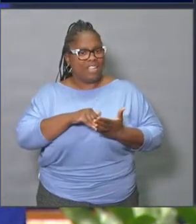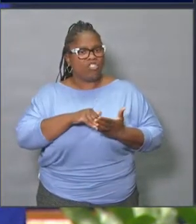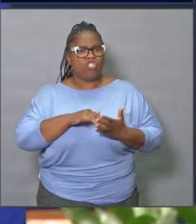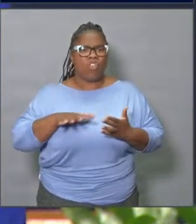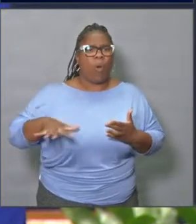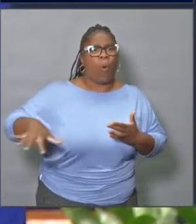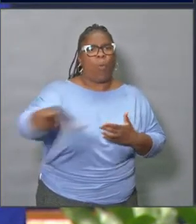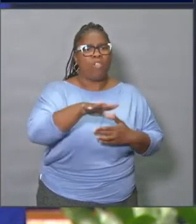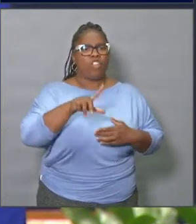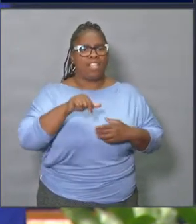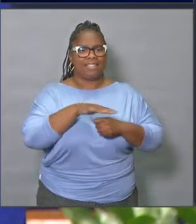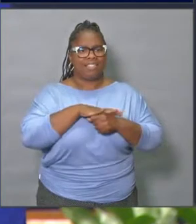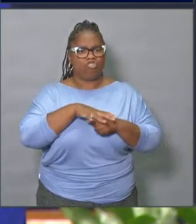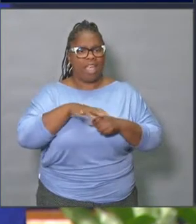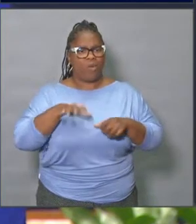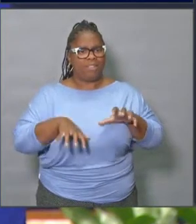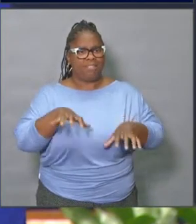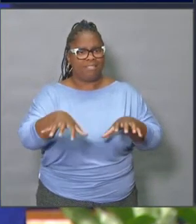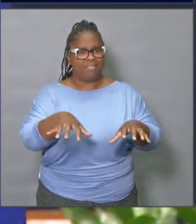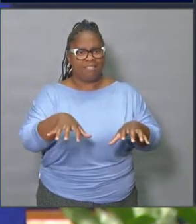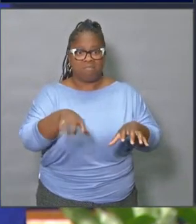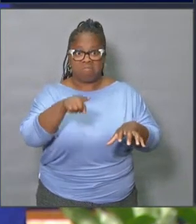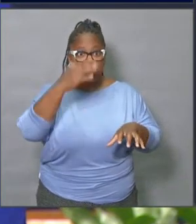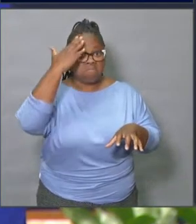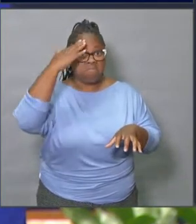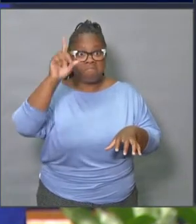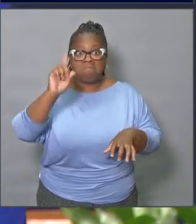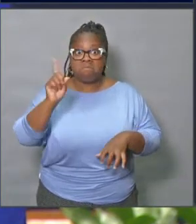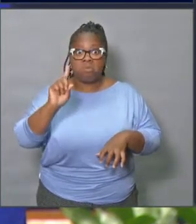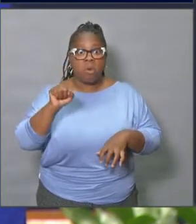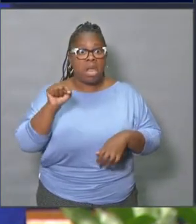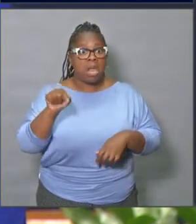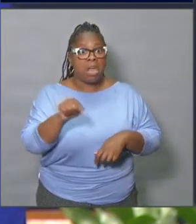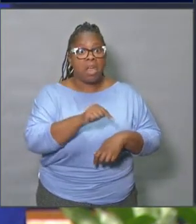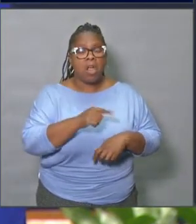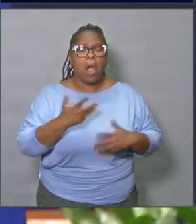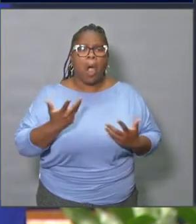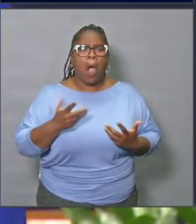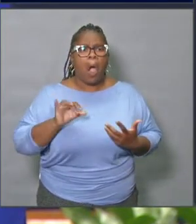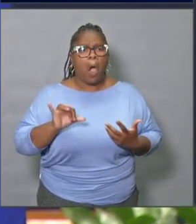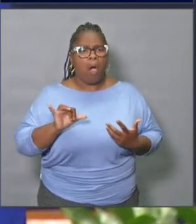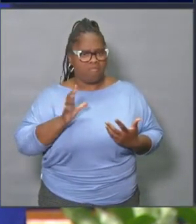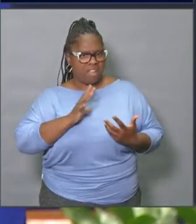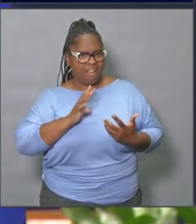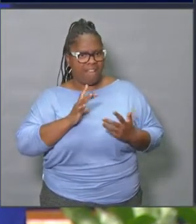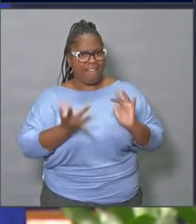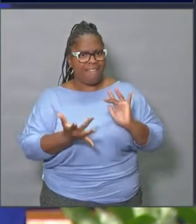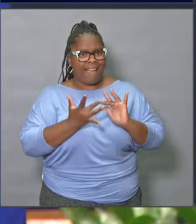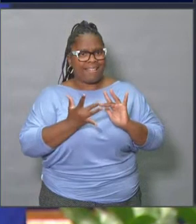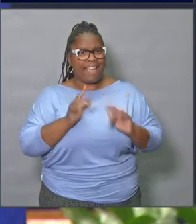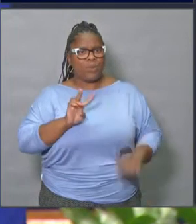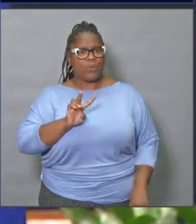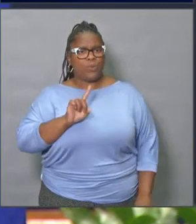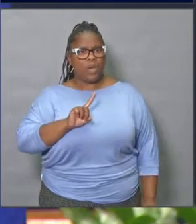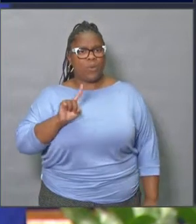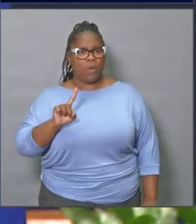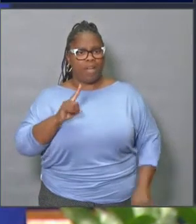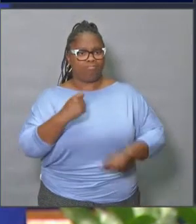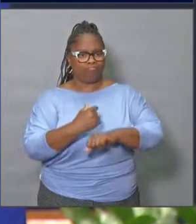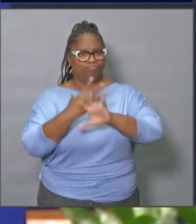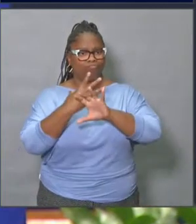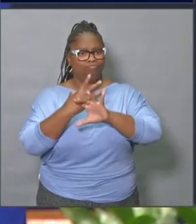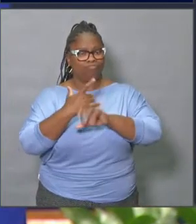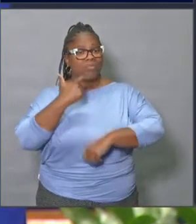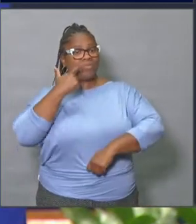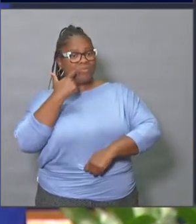Los Angeles County. If you don't know where to go to receive care at one of these clinics, you can contact 211 and they'll be